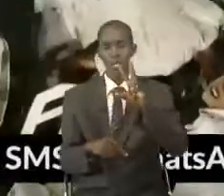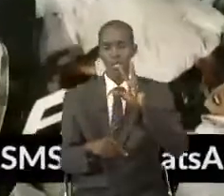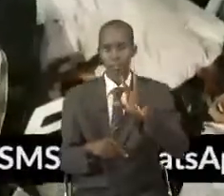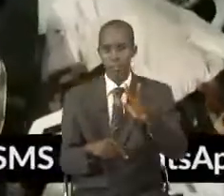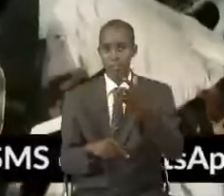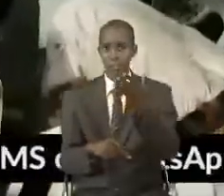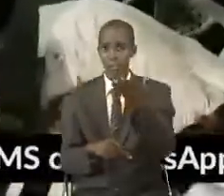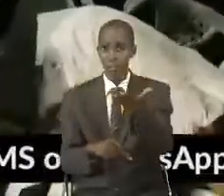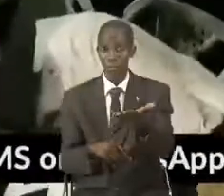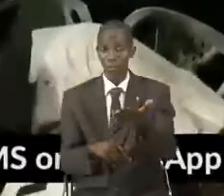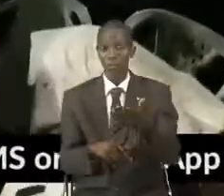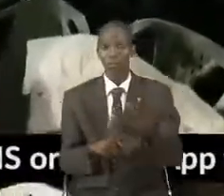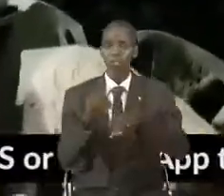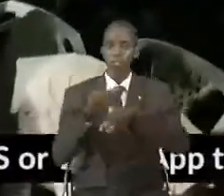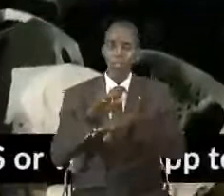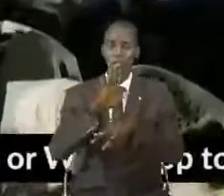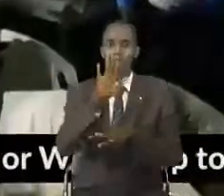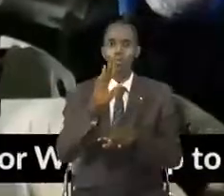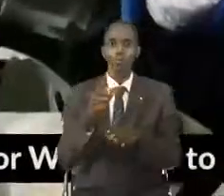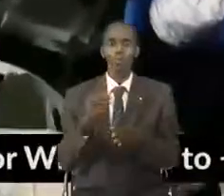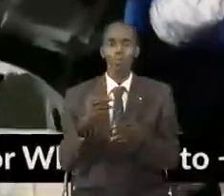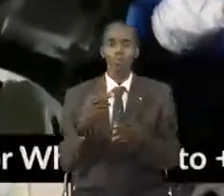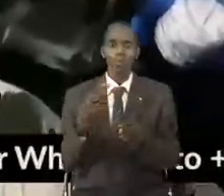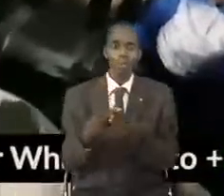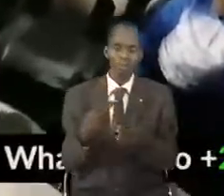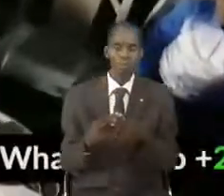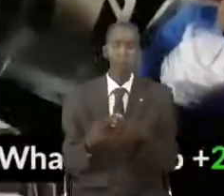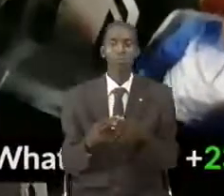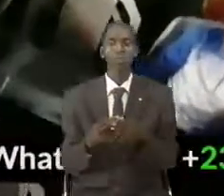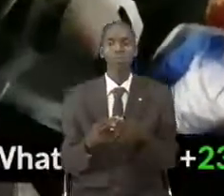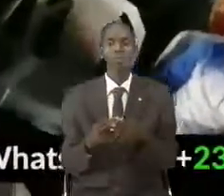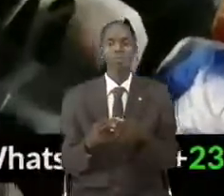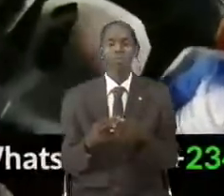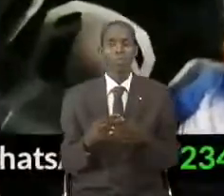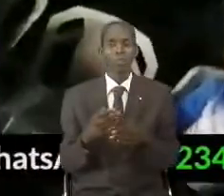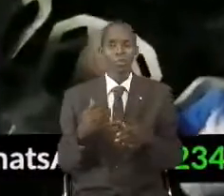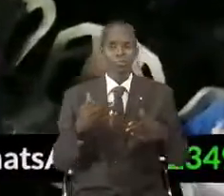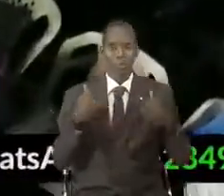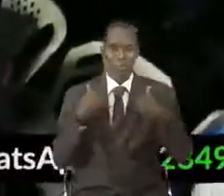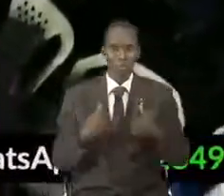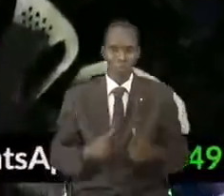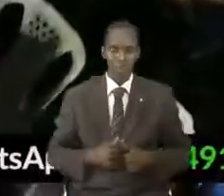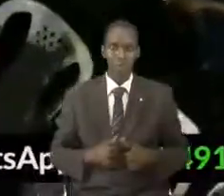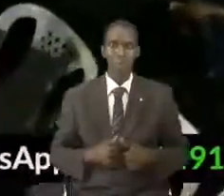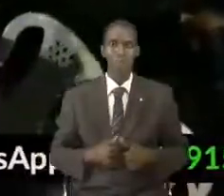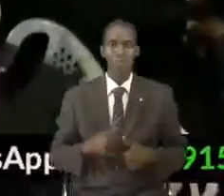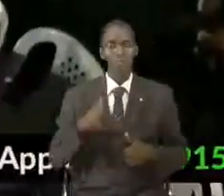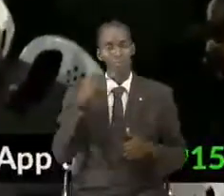you can send your details through the WhatsApp number.